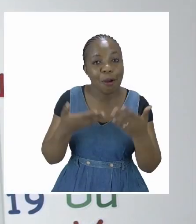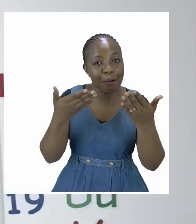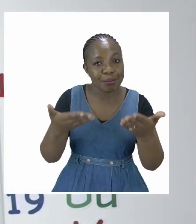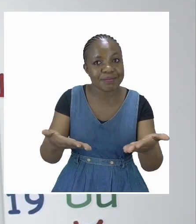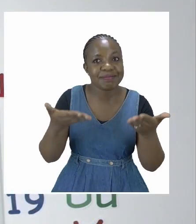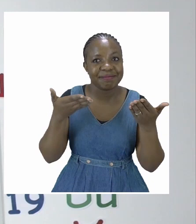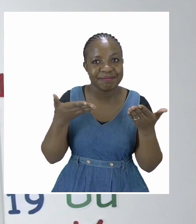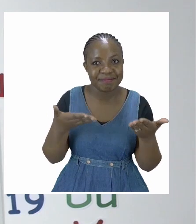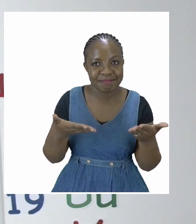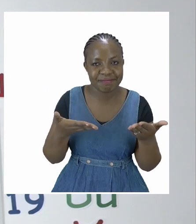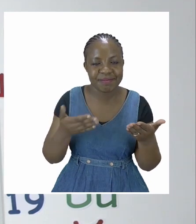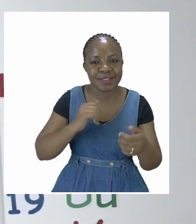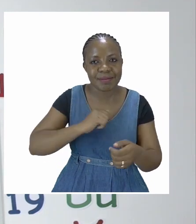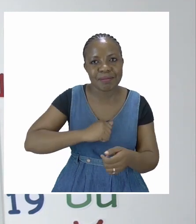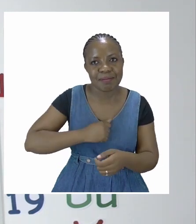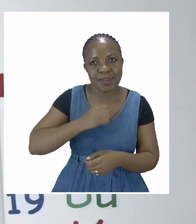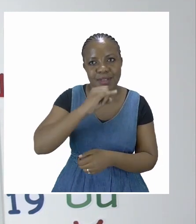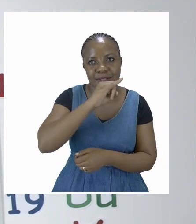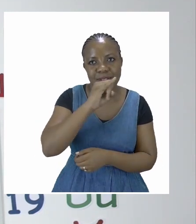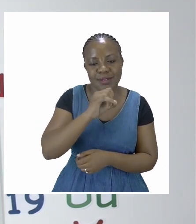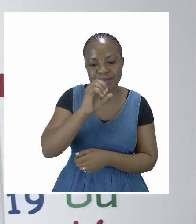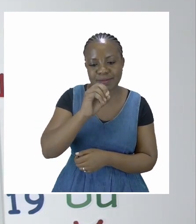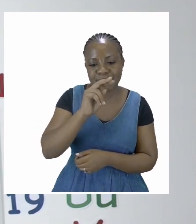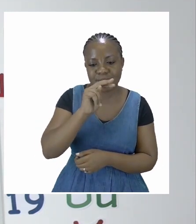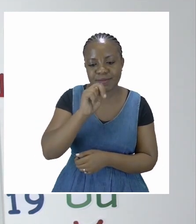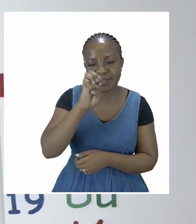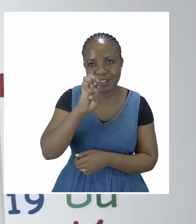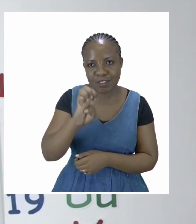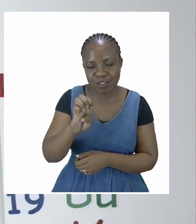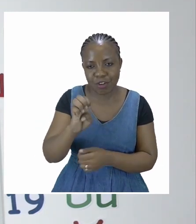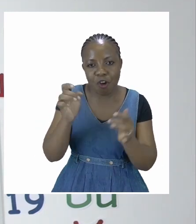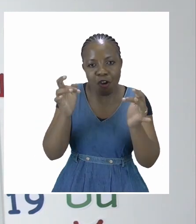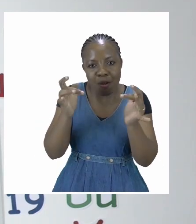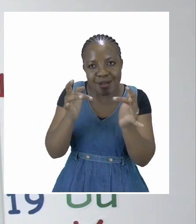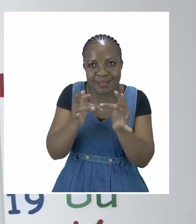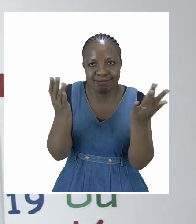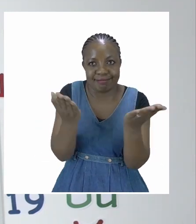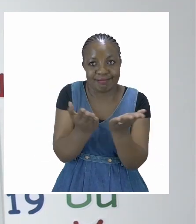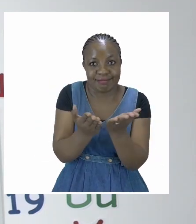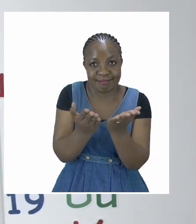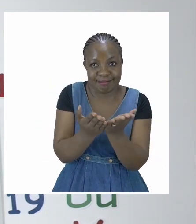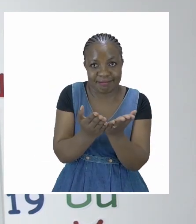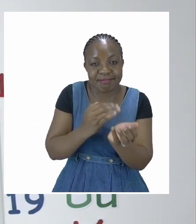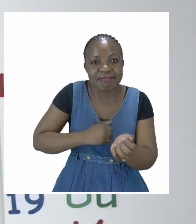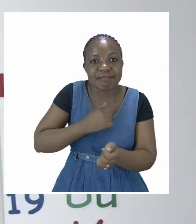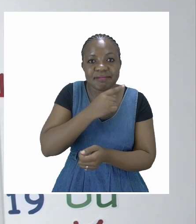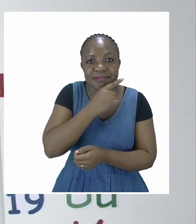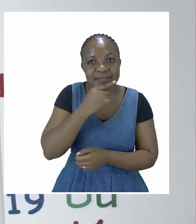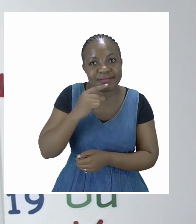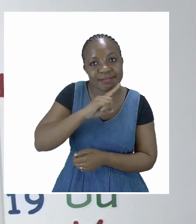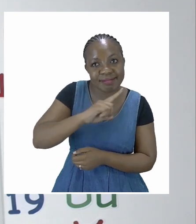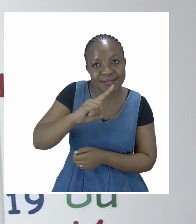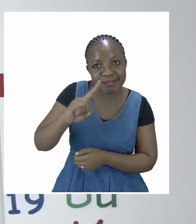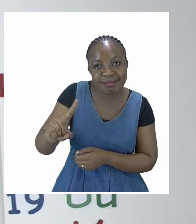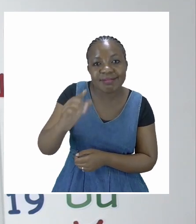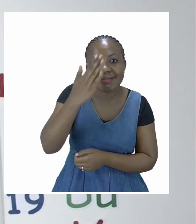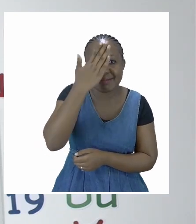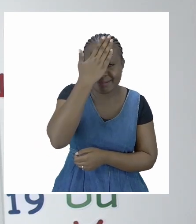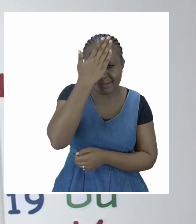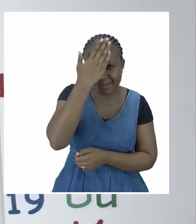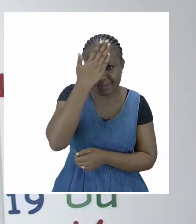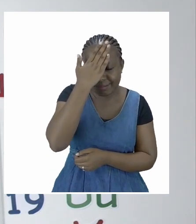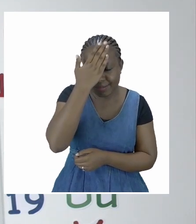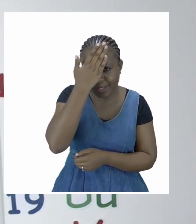Welcome to My Zone Online School. My name is Teacher Mutsa. Get your education